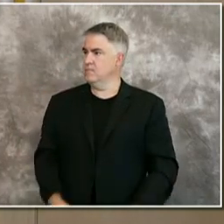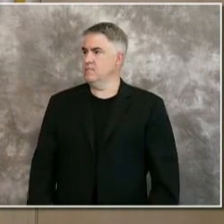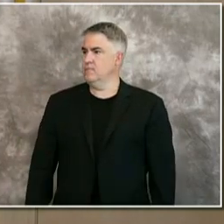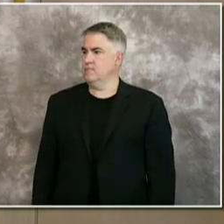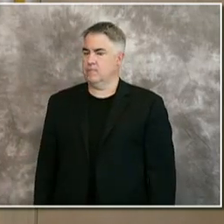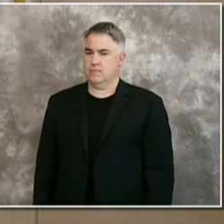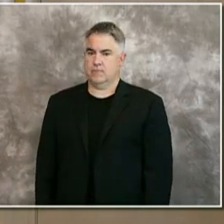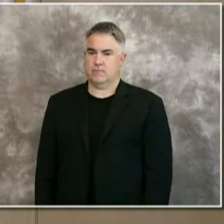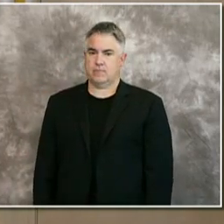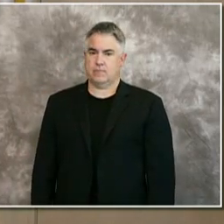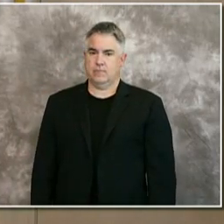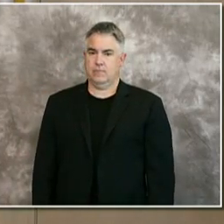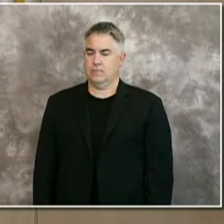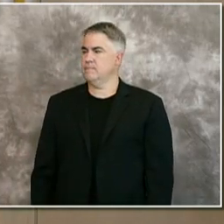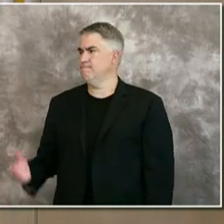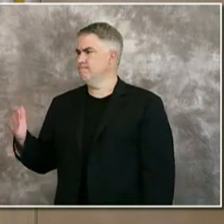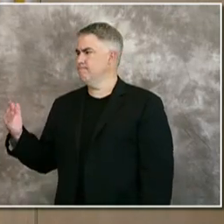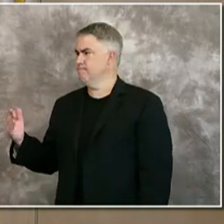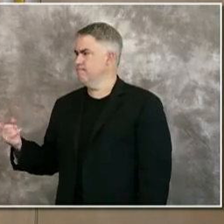Thank you.